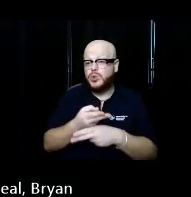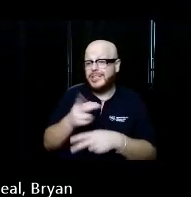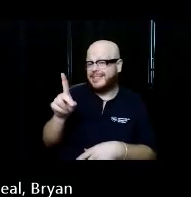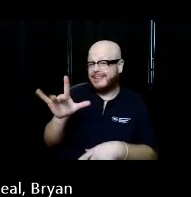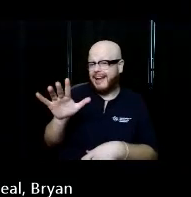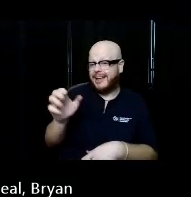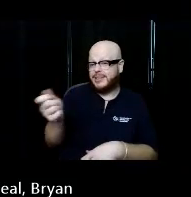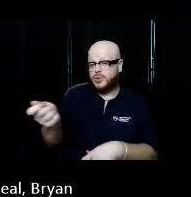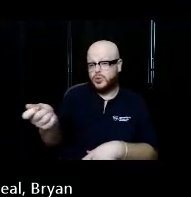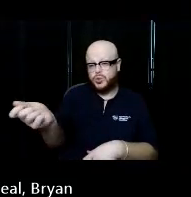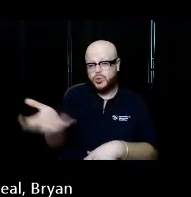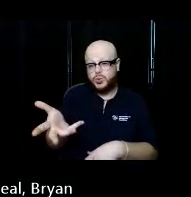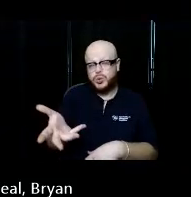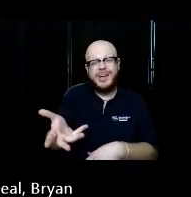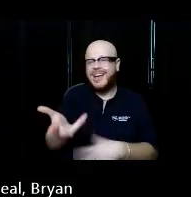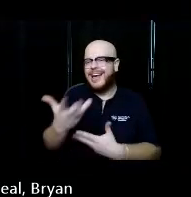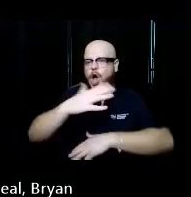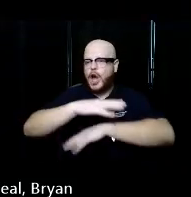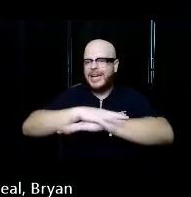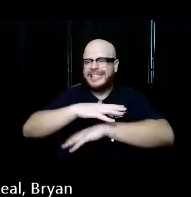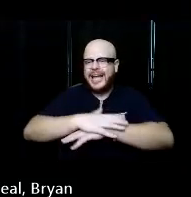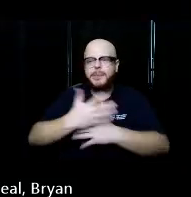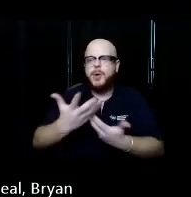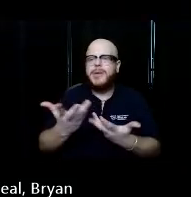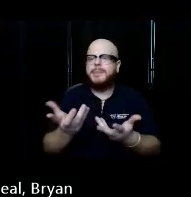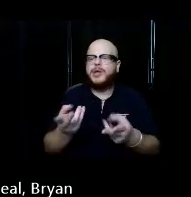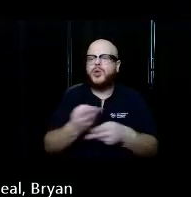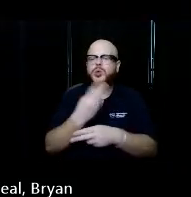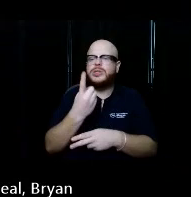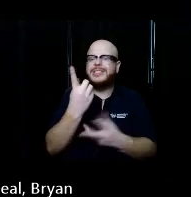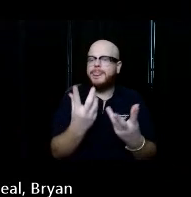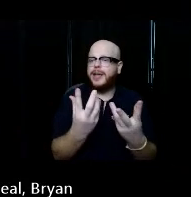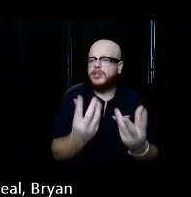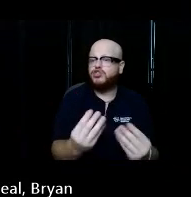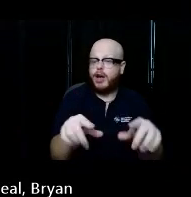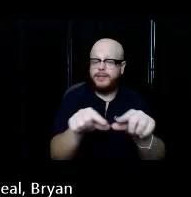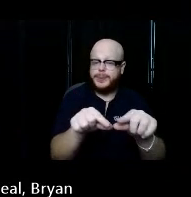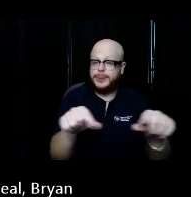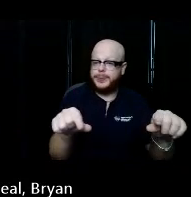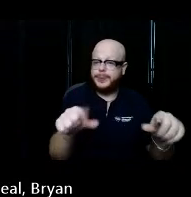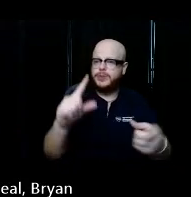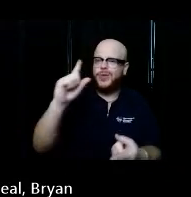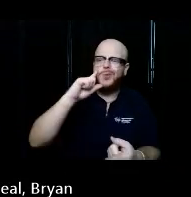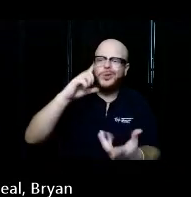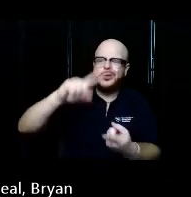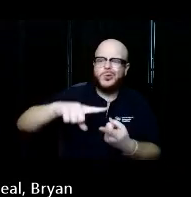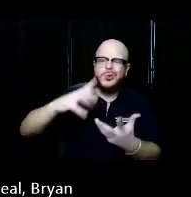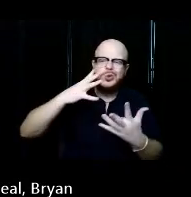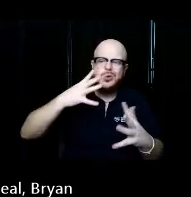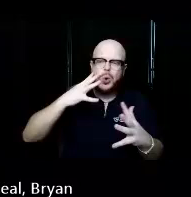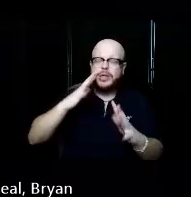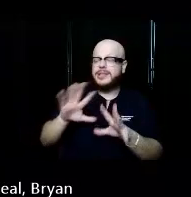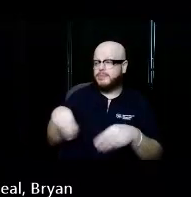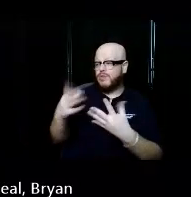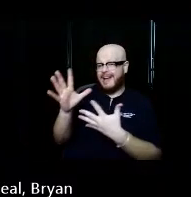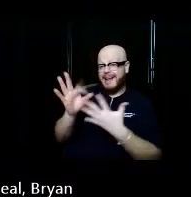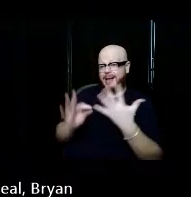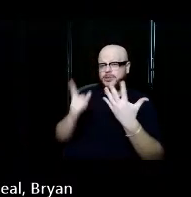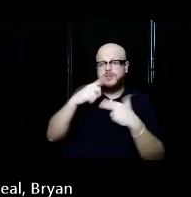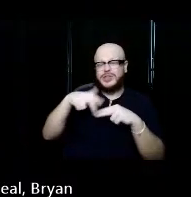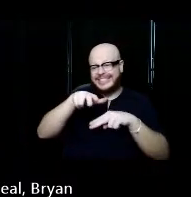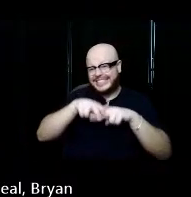to decrease some of that noise. And then just provide a variety of options for sitting, for